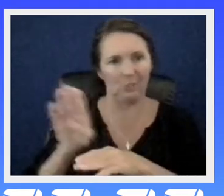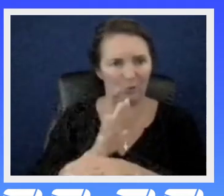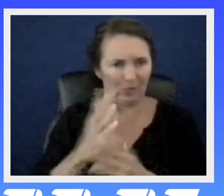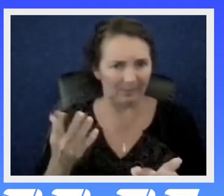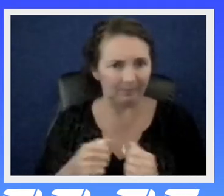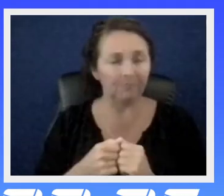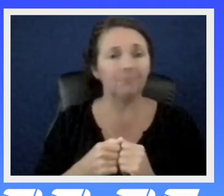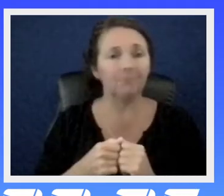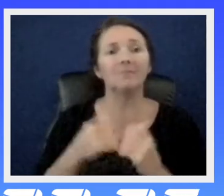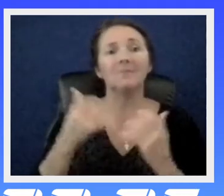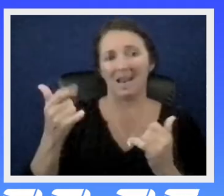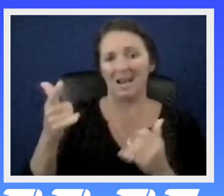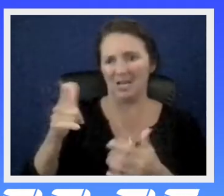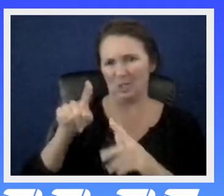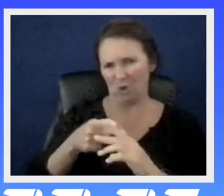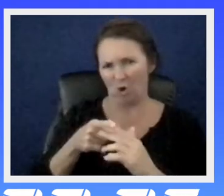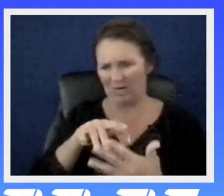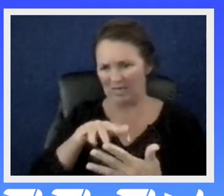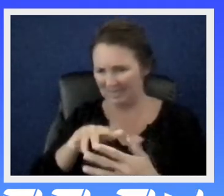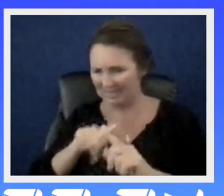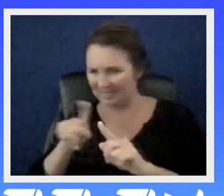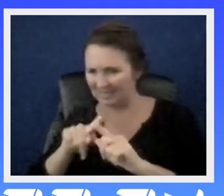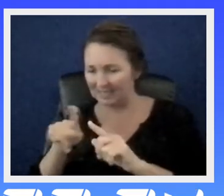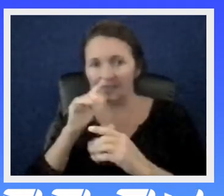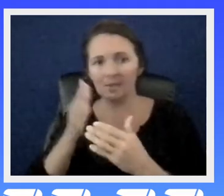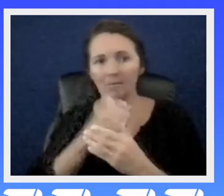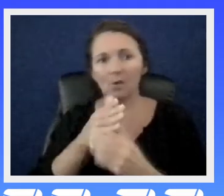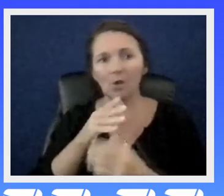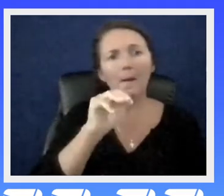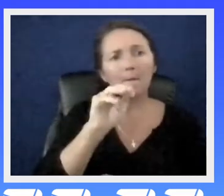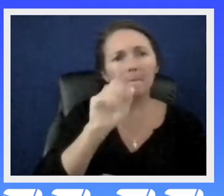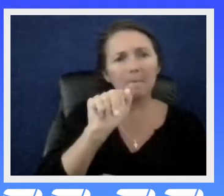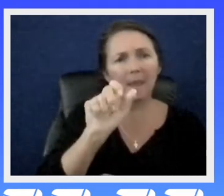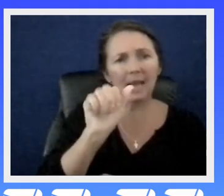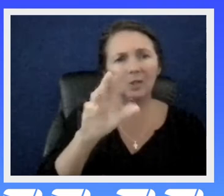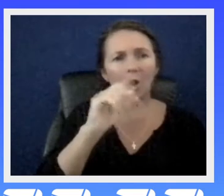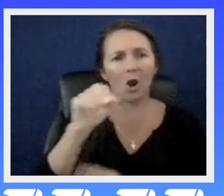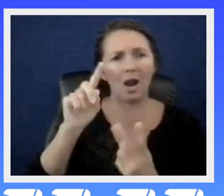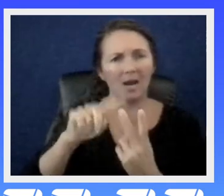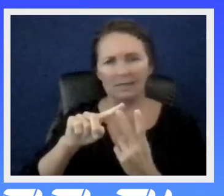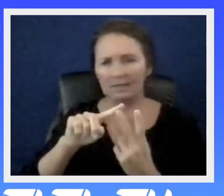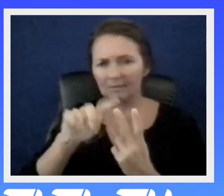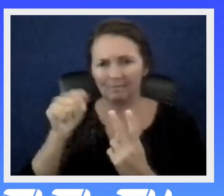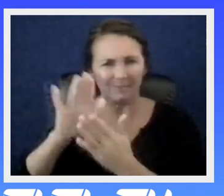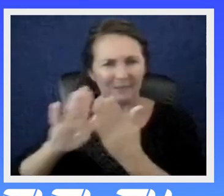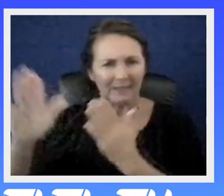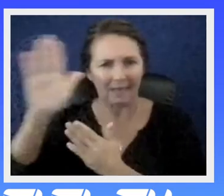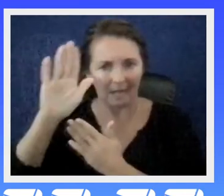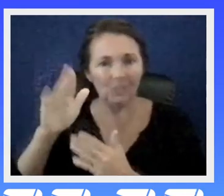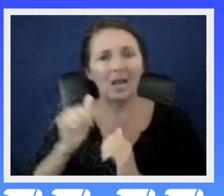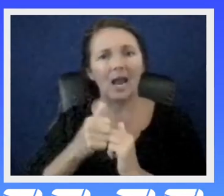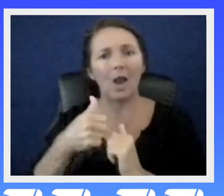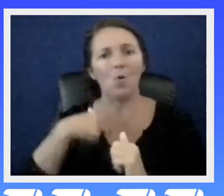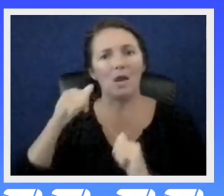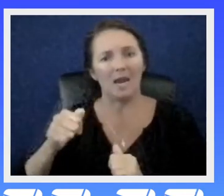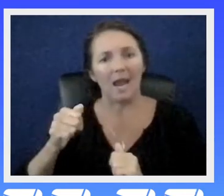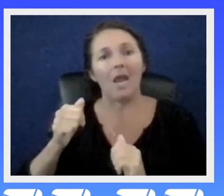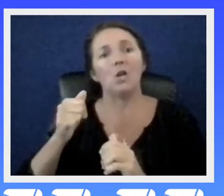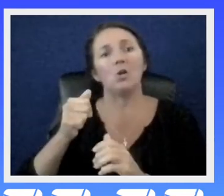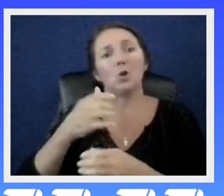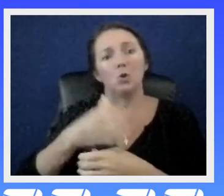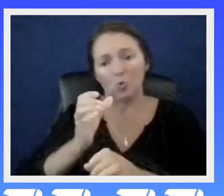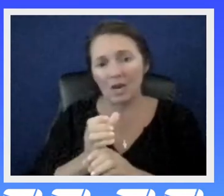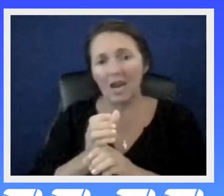underway between MassArt and Emerson College. It is critical that we continue to look at how we create and strengthen careers and